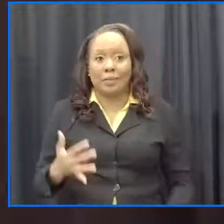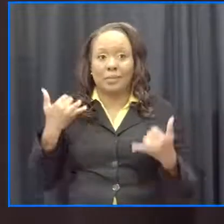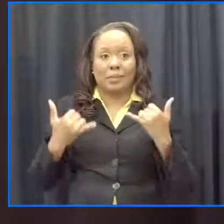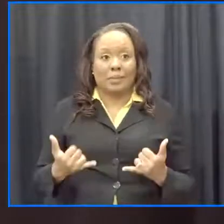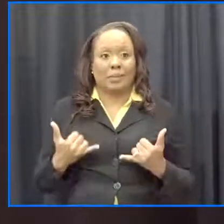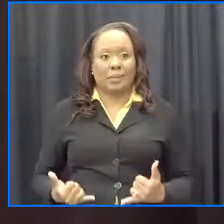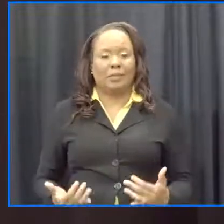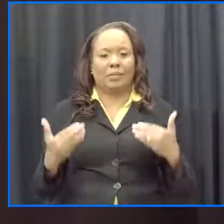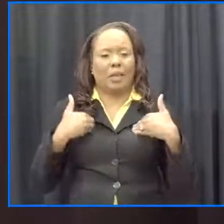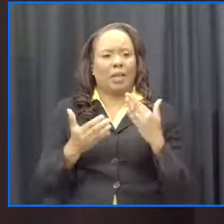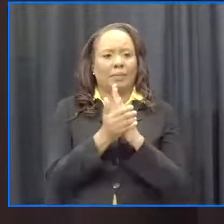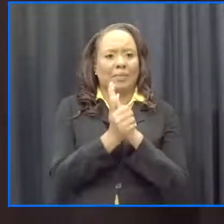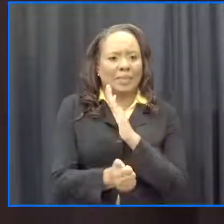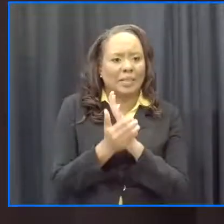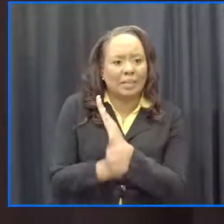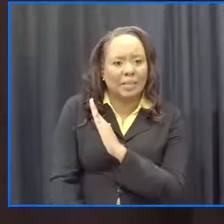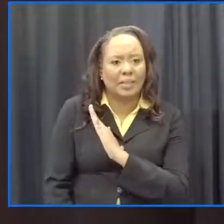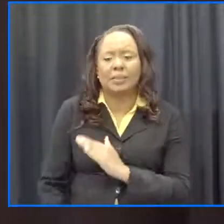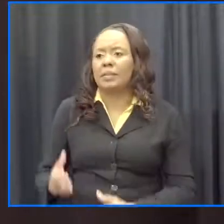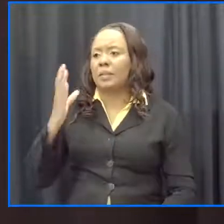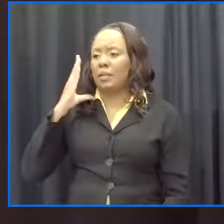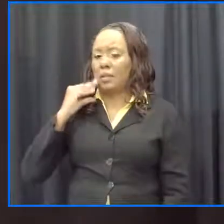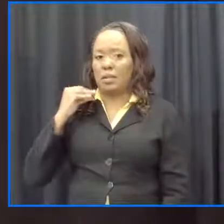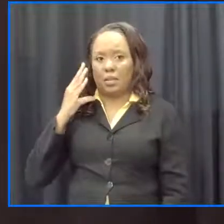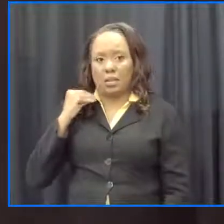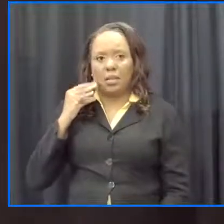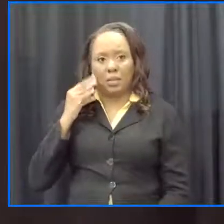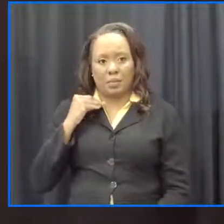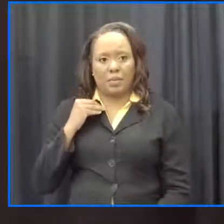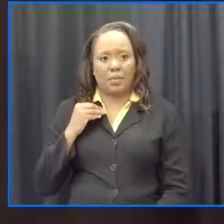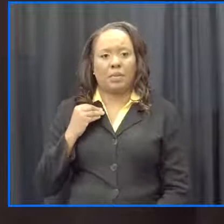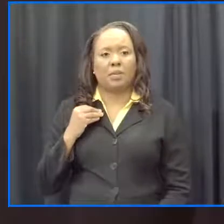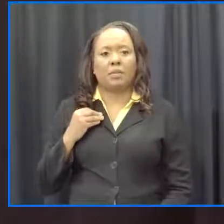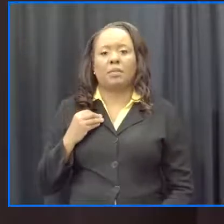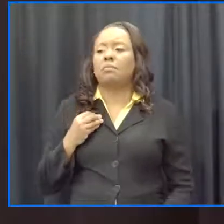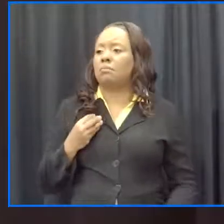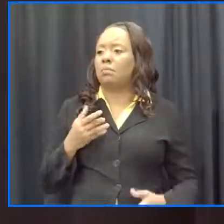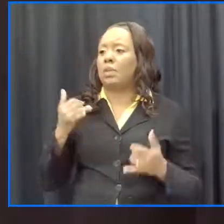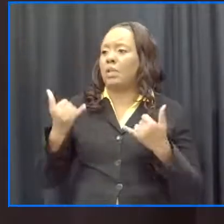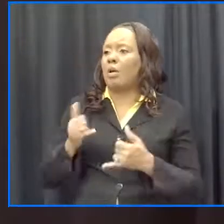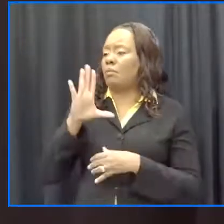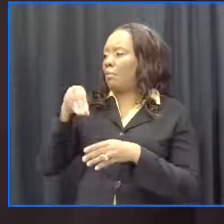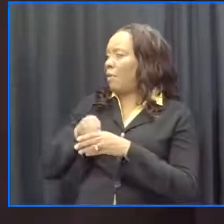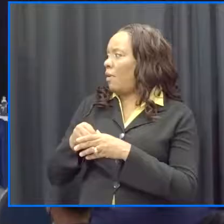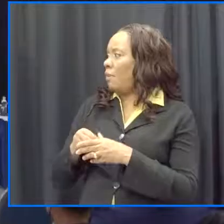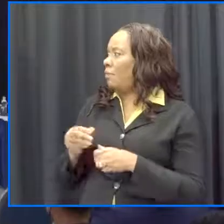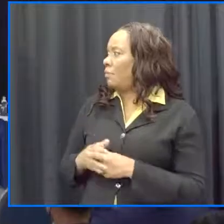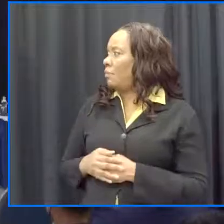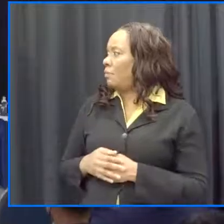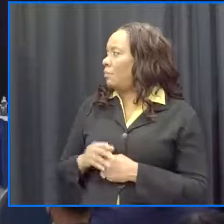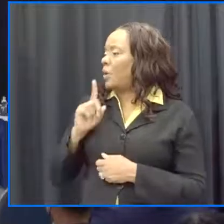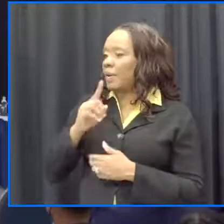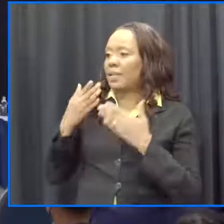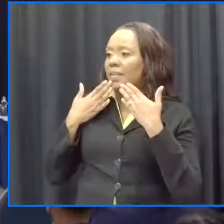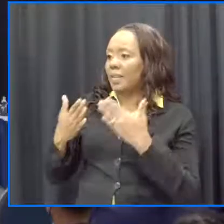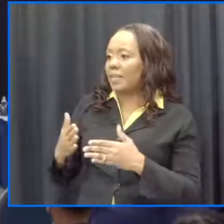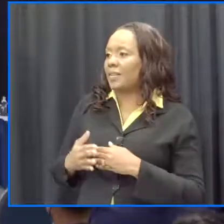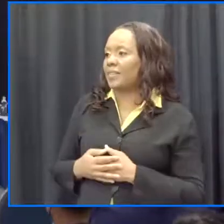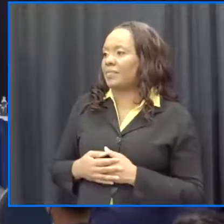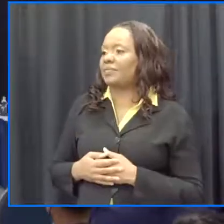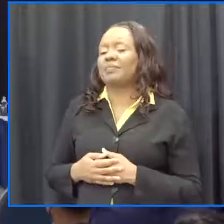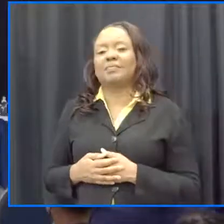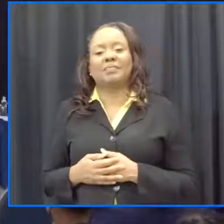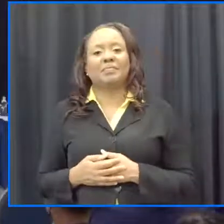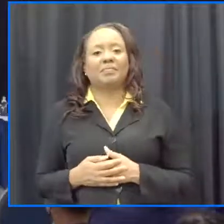available to us the skills and experience that Mr. Justice Moore brings to this assignment. We are obliged to you,